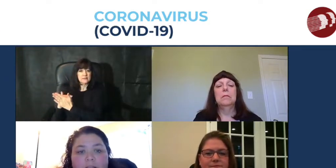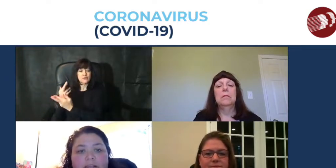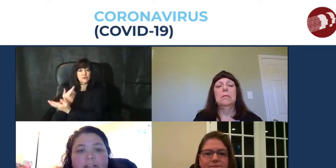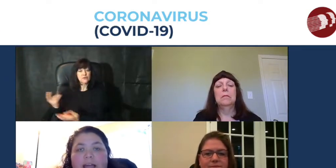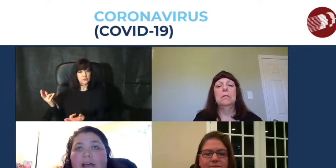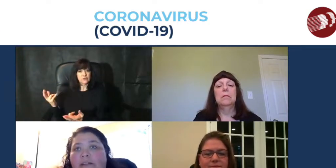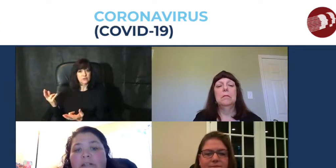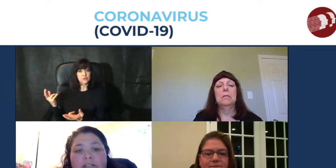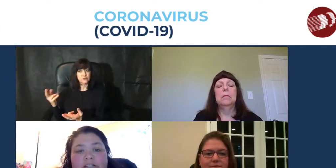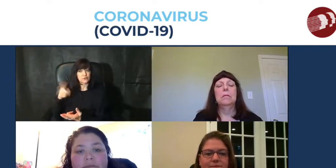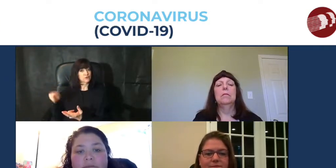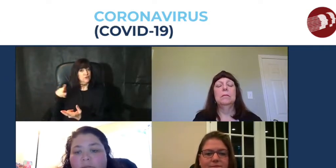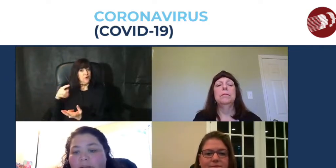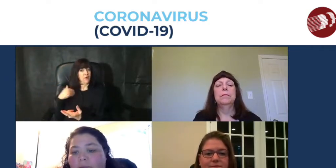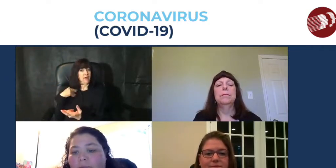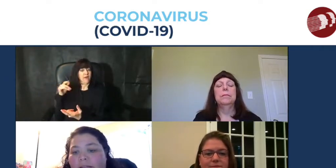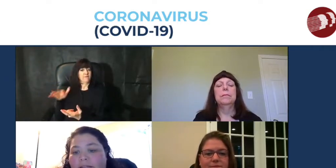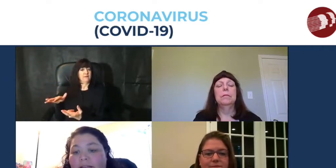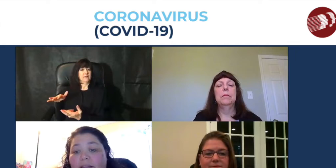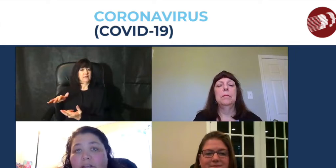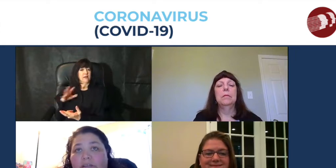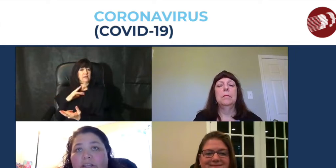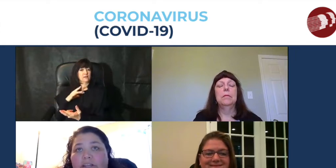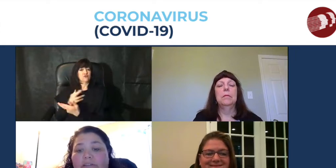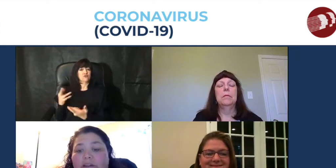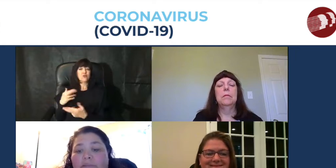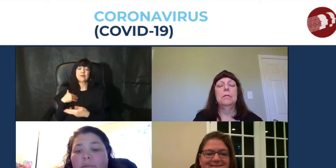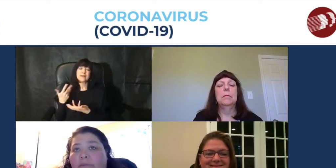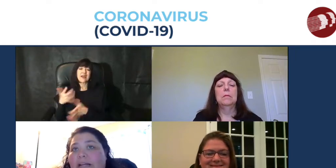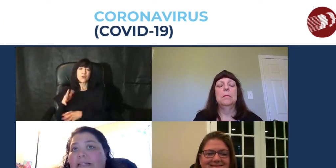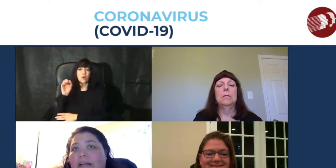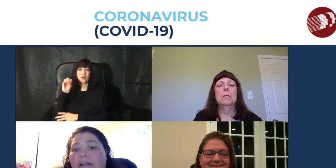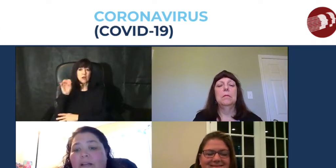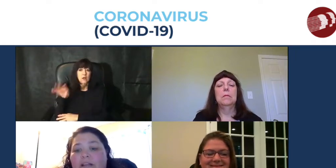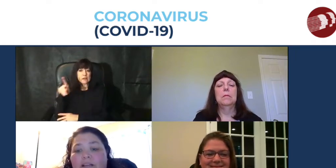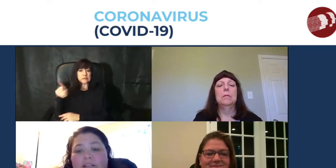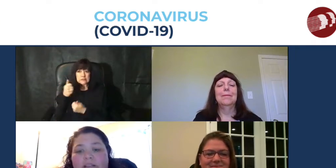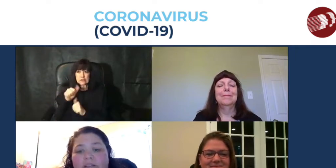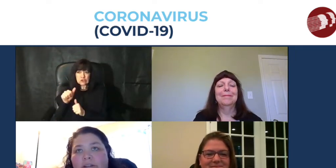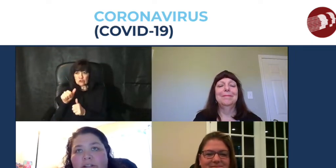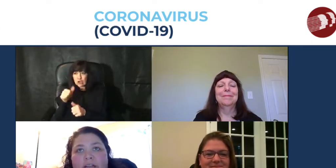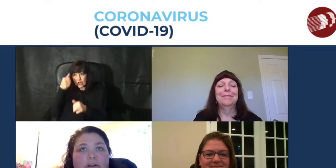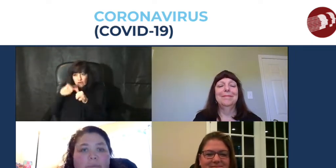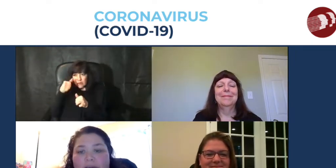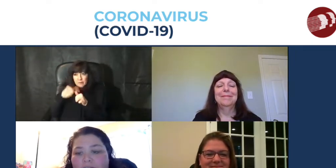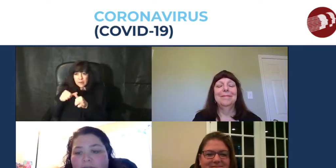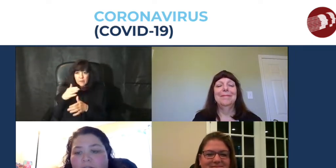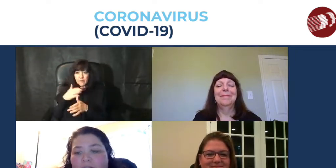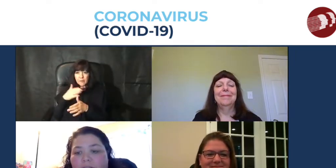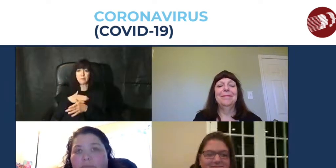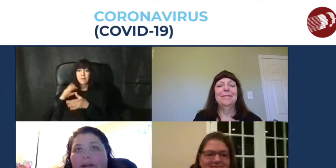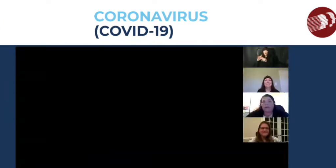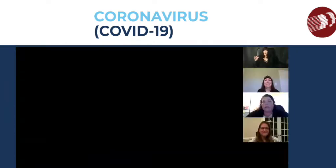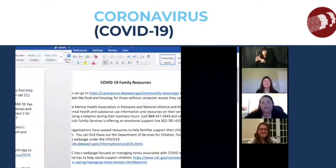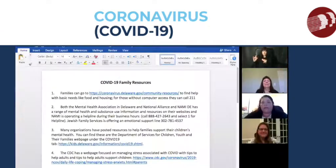you guys could have it. It wasn't just going to be me telling you and then you'd have to try to remember what I said. So you can screenshot it or pause the video